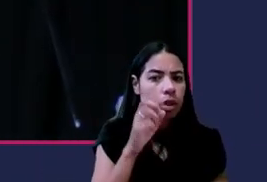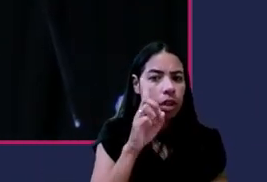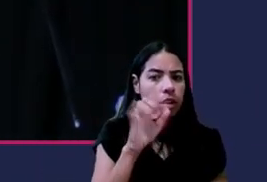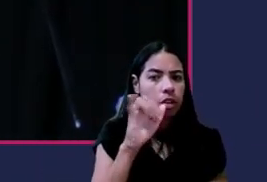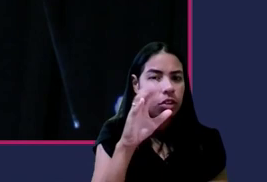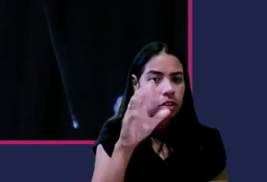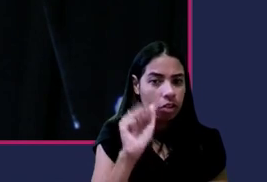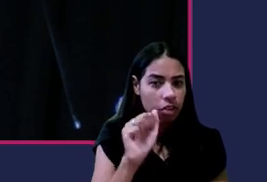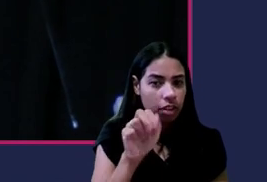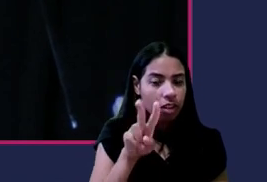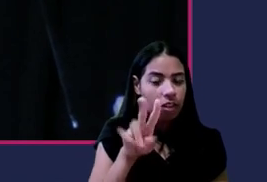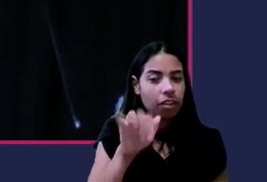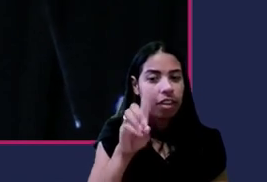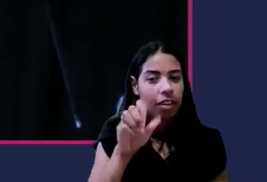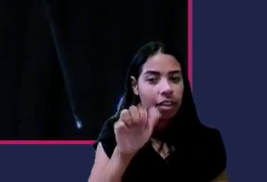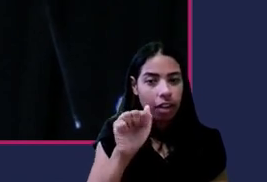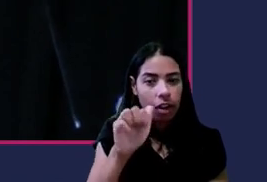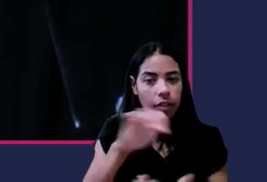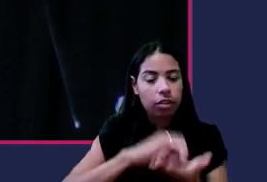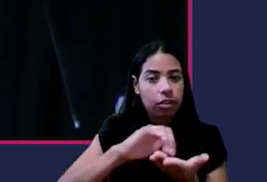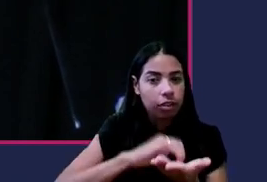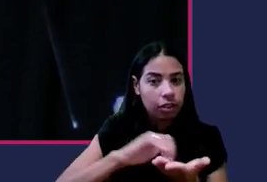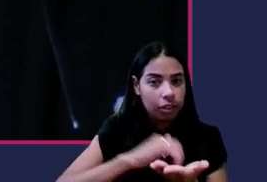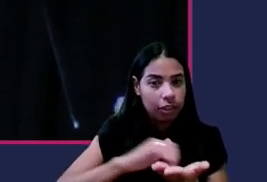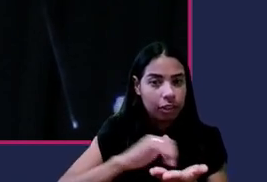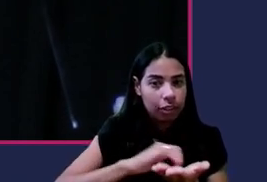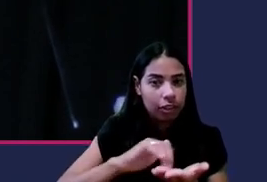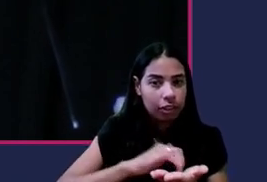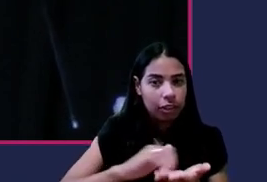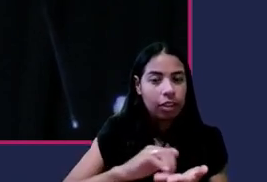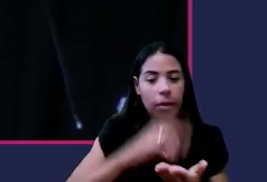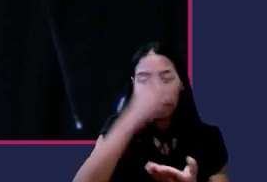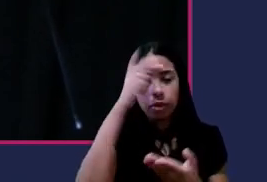stage Mrs. Dica Vidal,